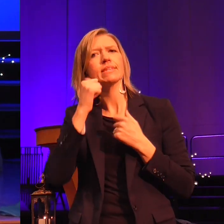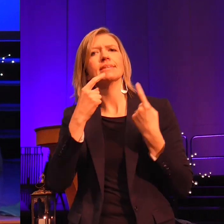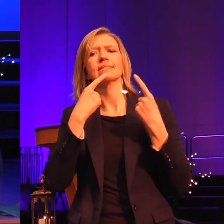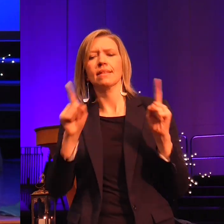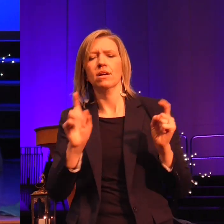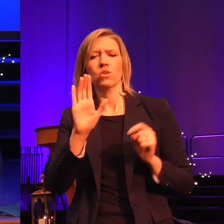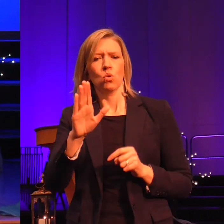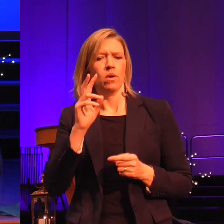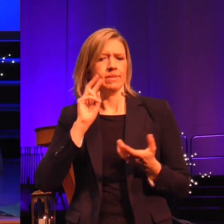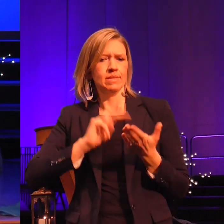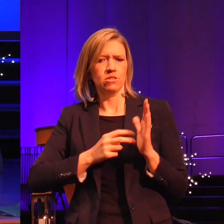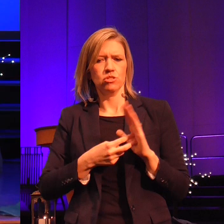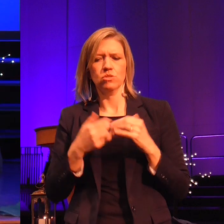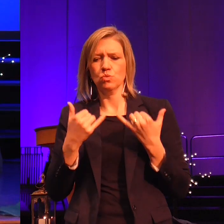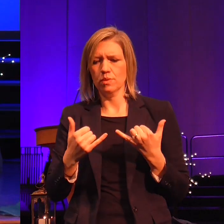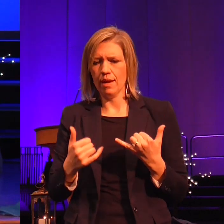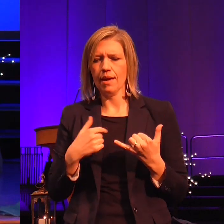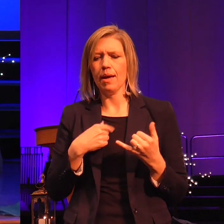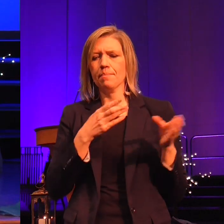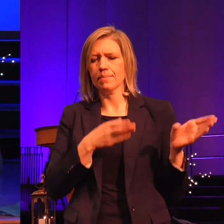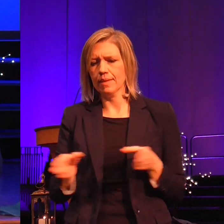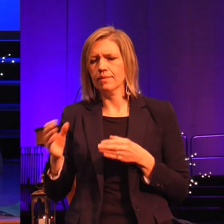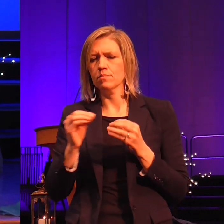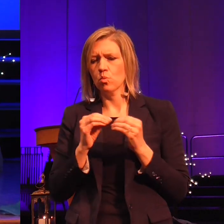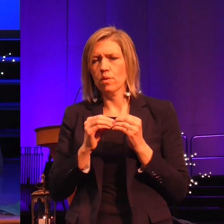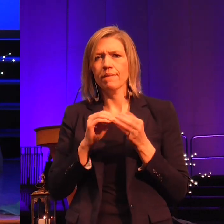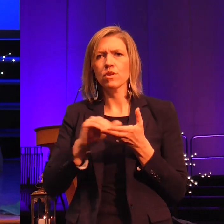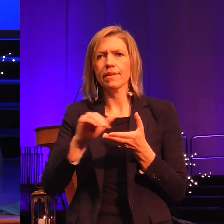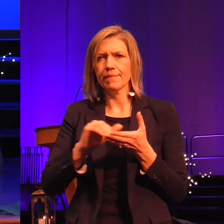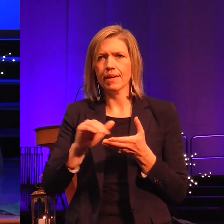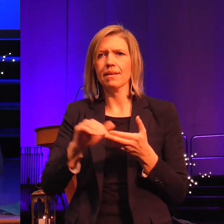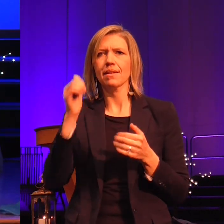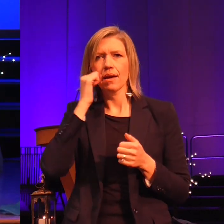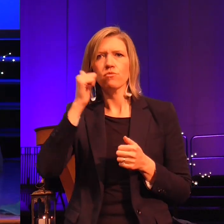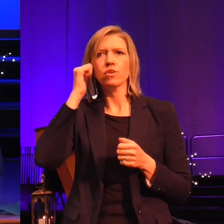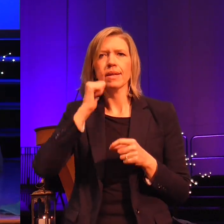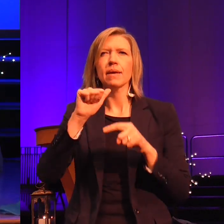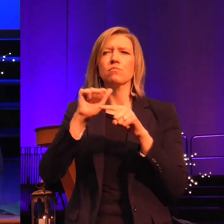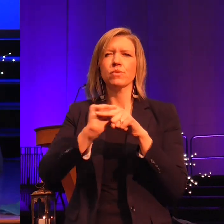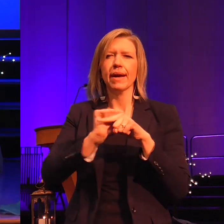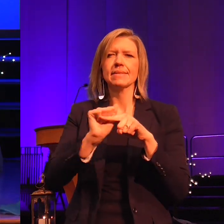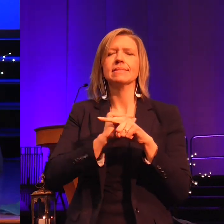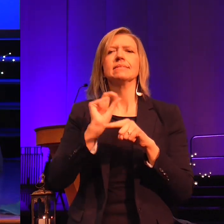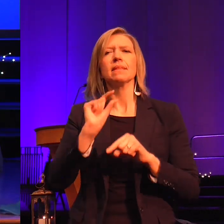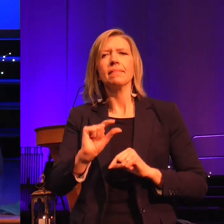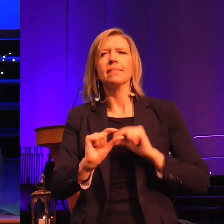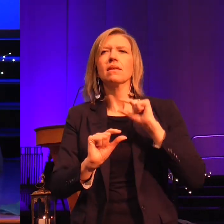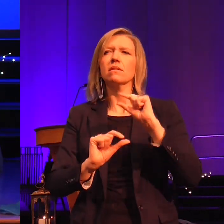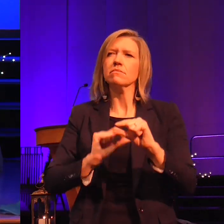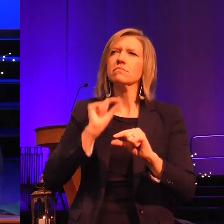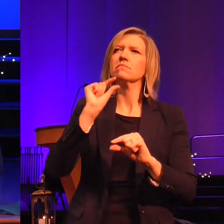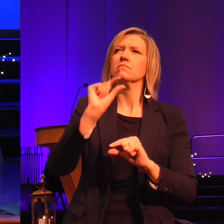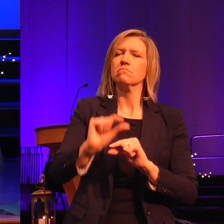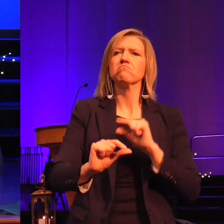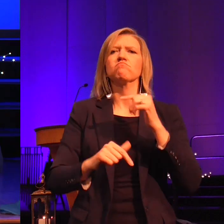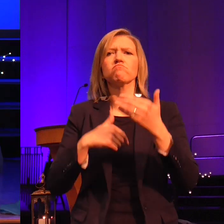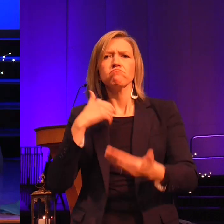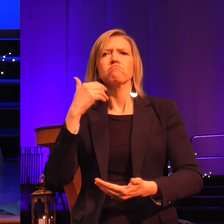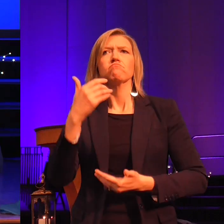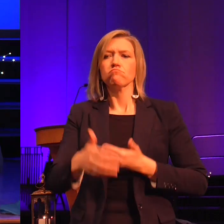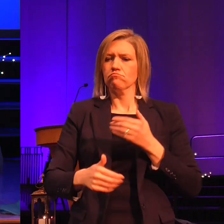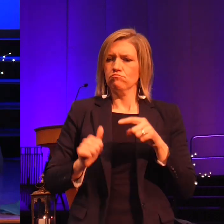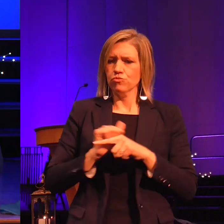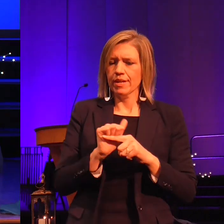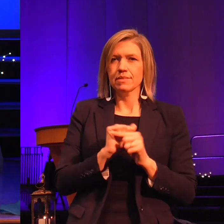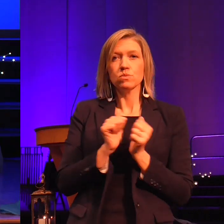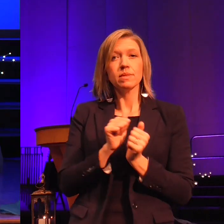intend to be more forgiving. Today I intend to be more forgiving. And when we practice it in those little ways and we work to practice it towards ourselves